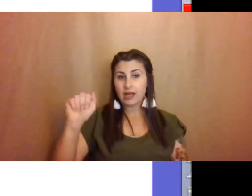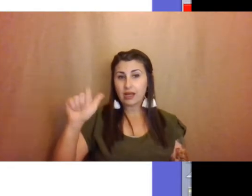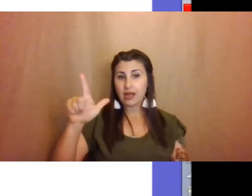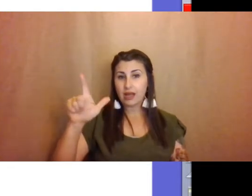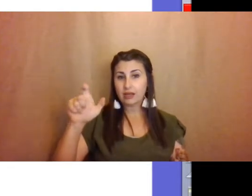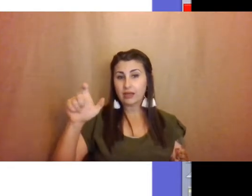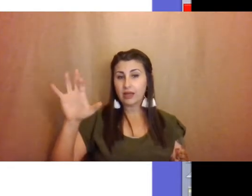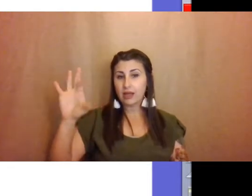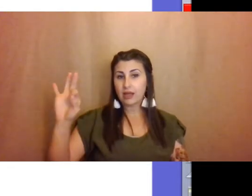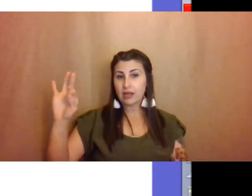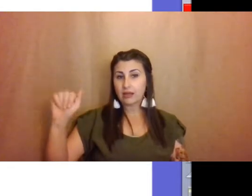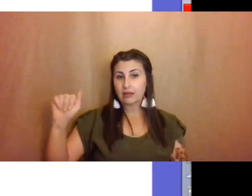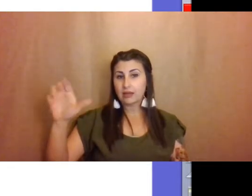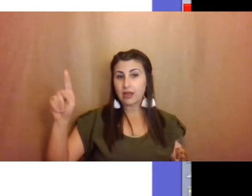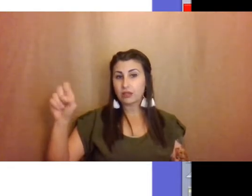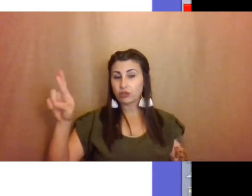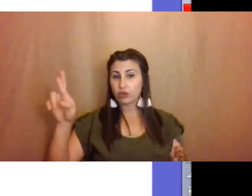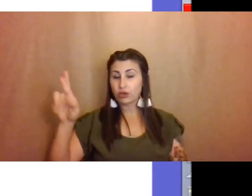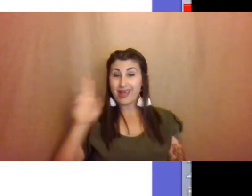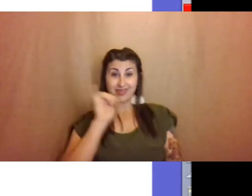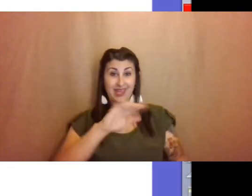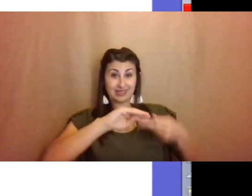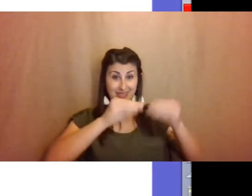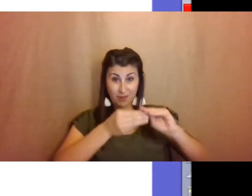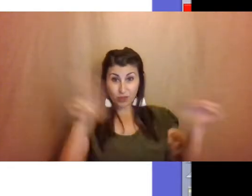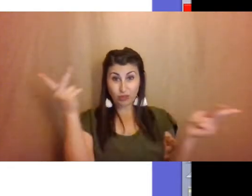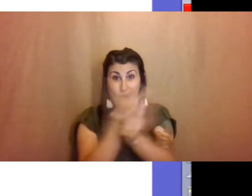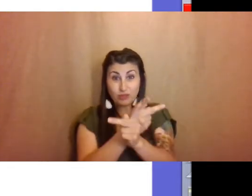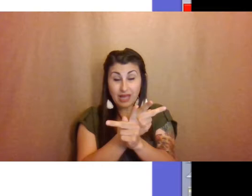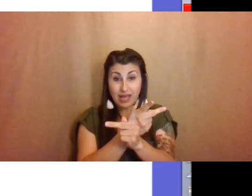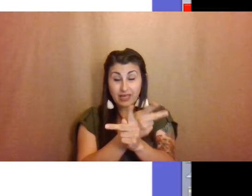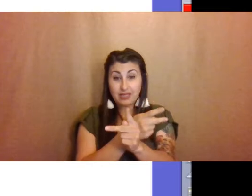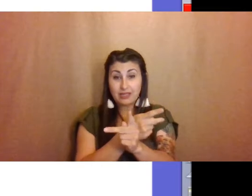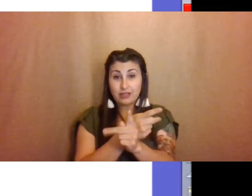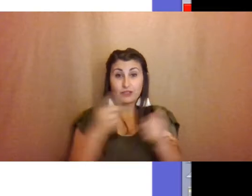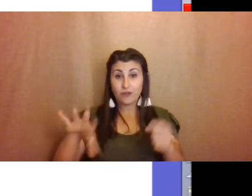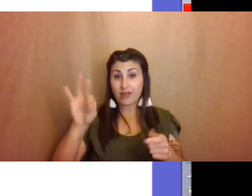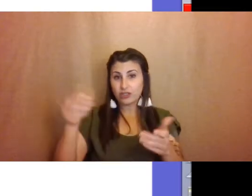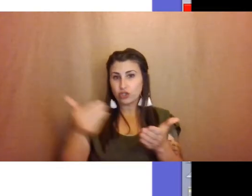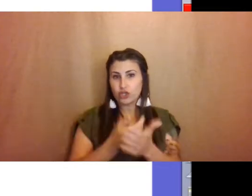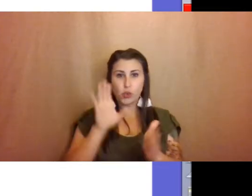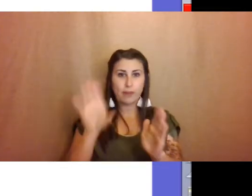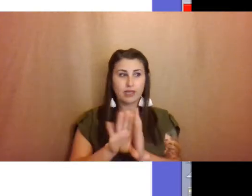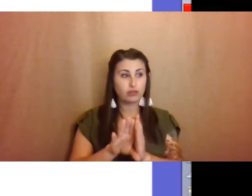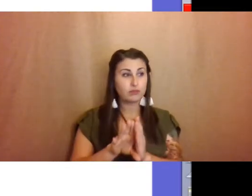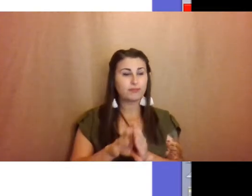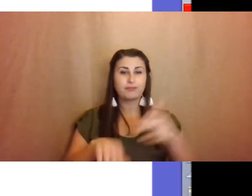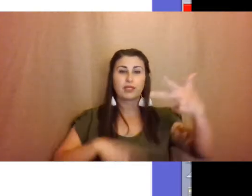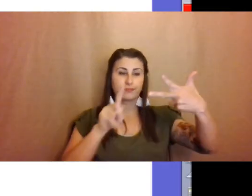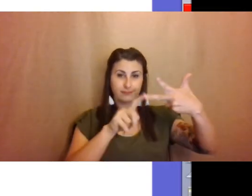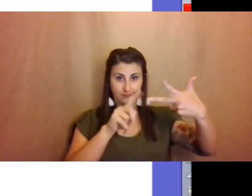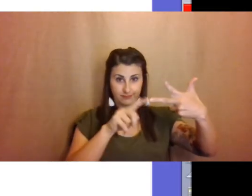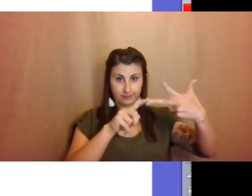All right, that's what you multiply by to get your new image. All right. 3, I give